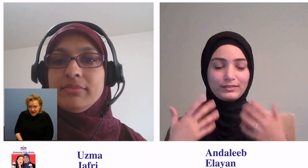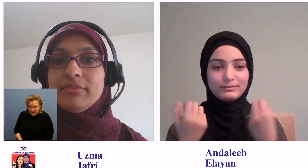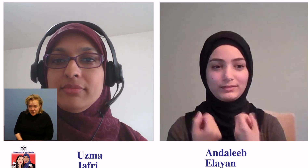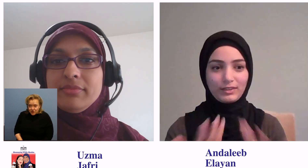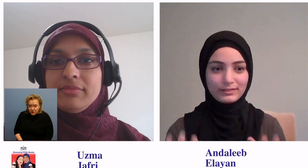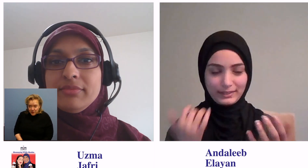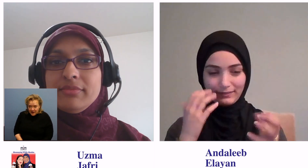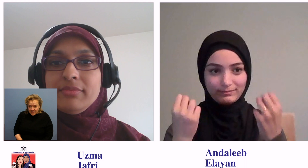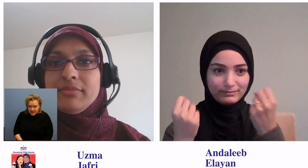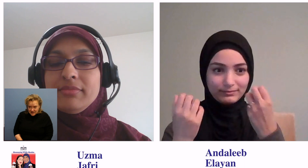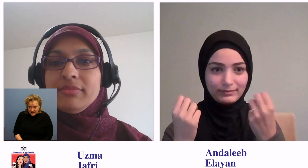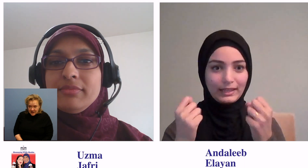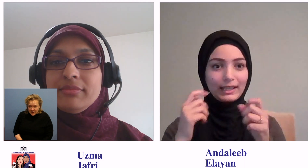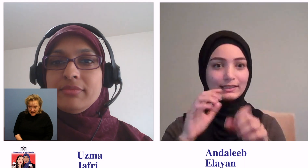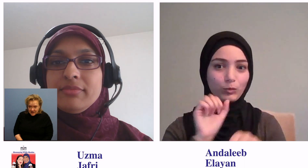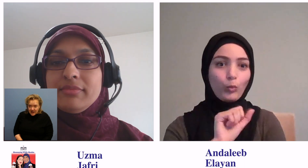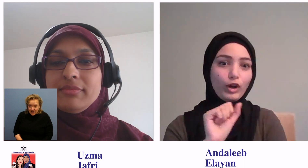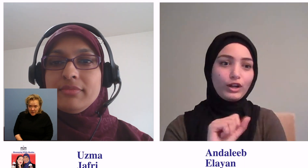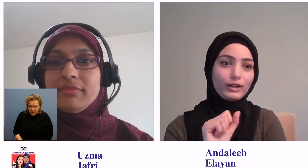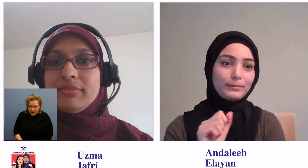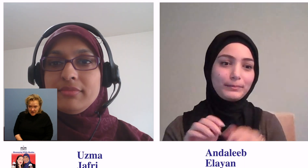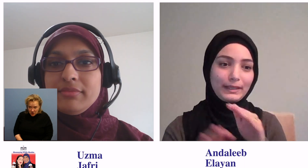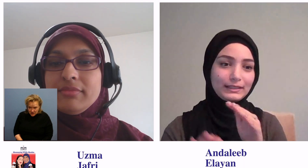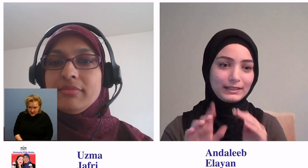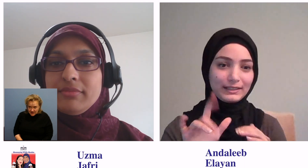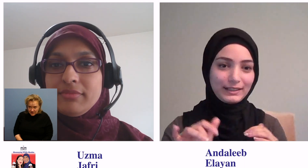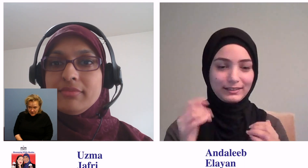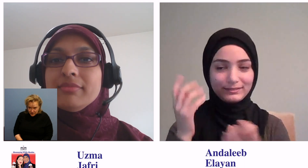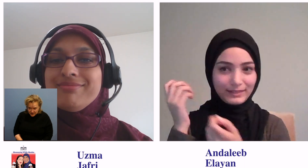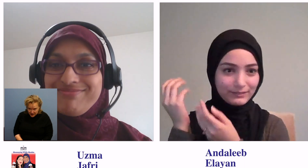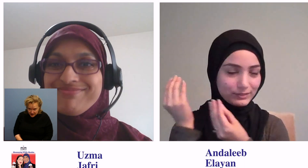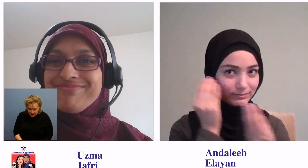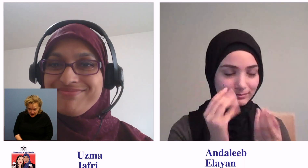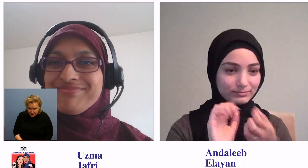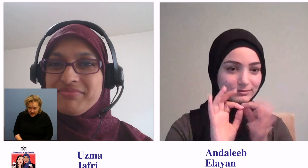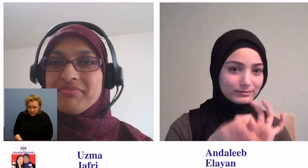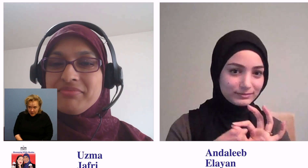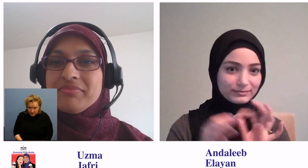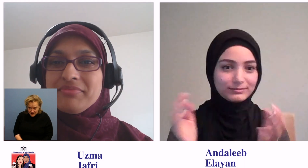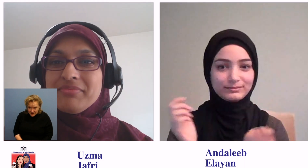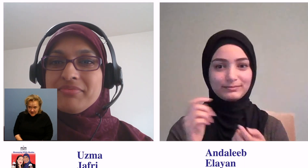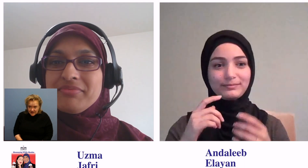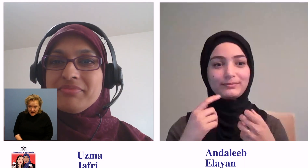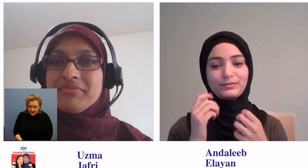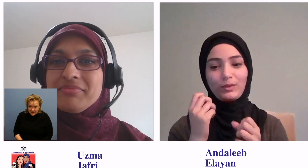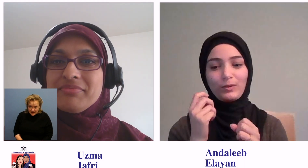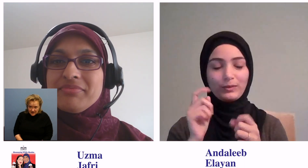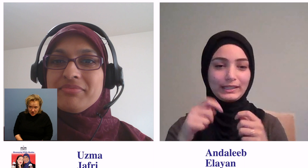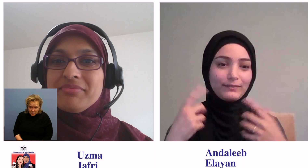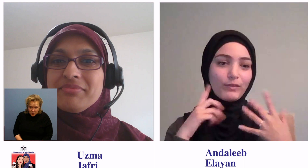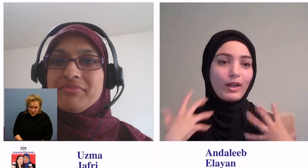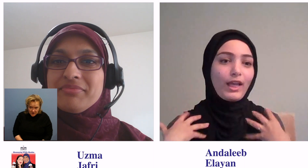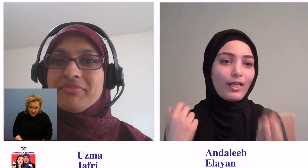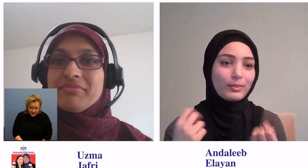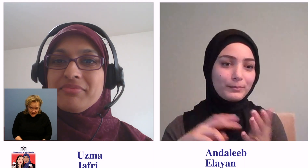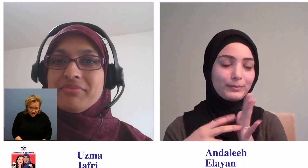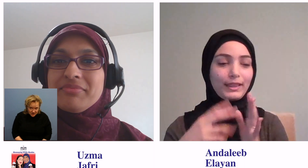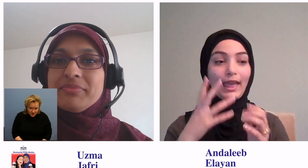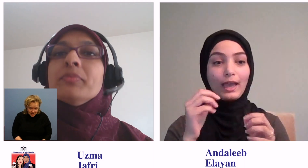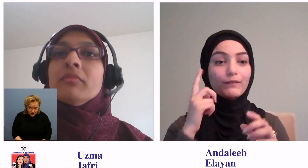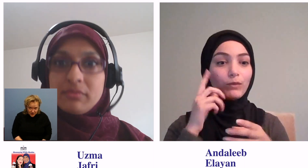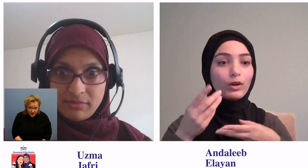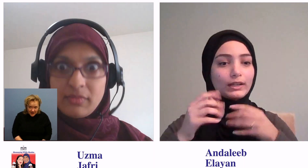Yeah, that's true. And it is kind of maybe exhausting for signing. But basically, the idea is that the interpreters are always paying